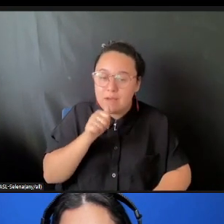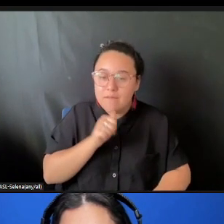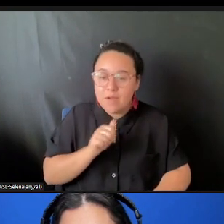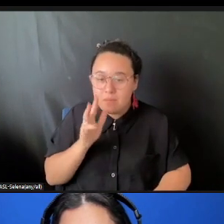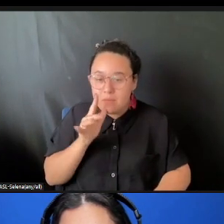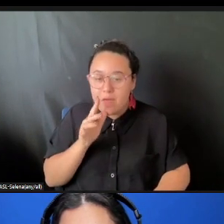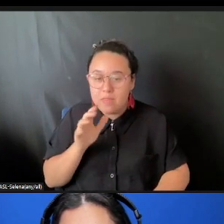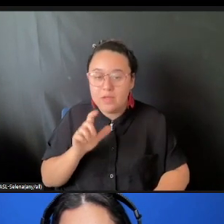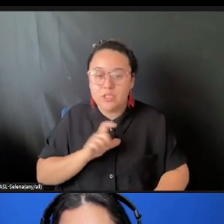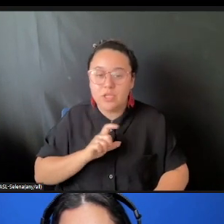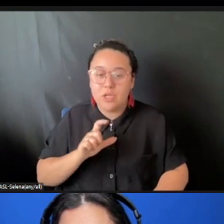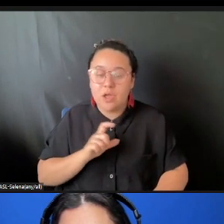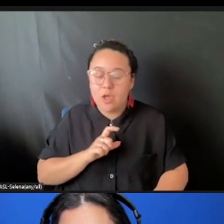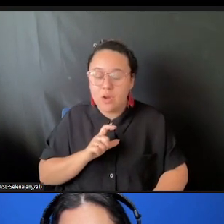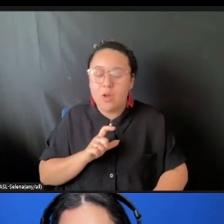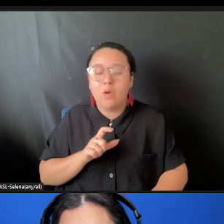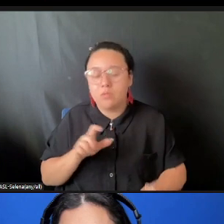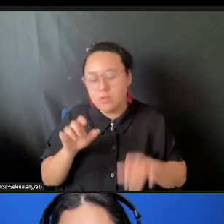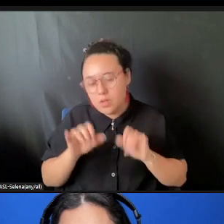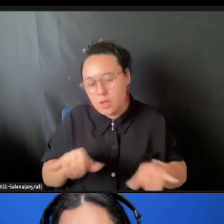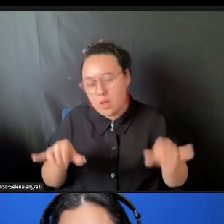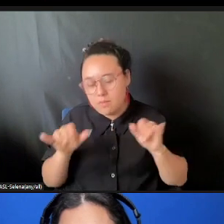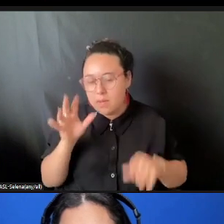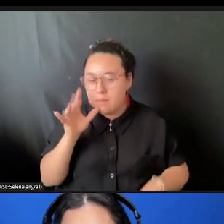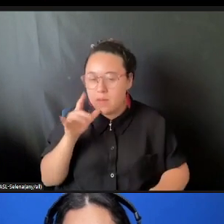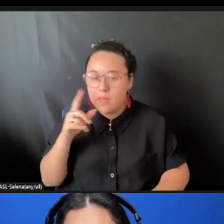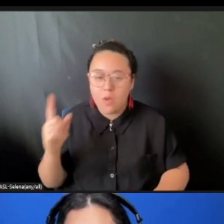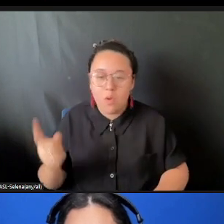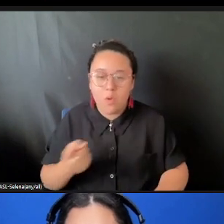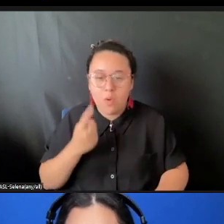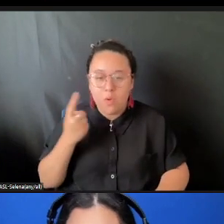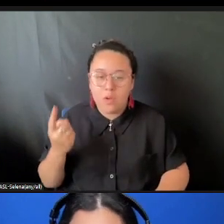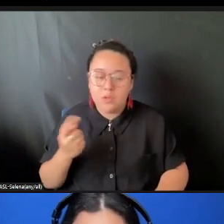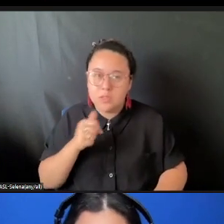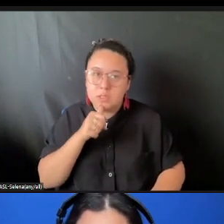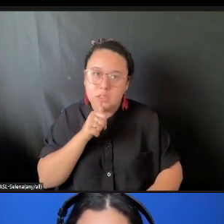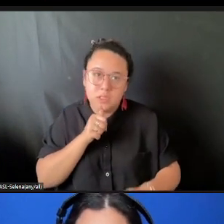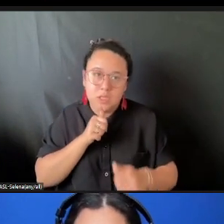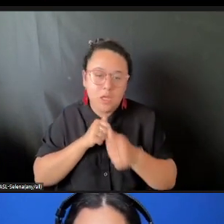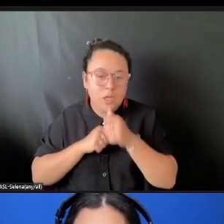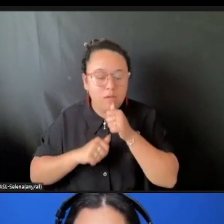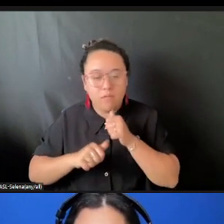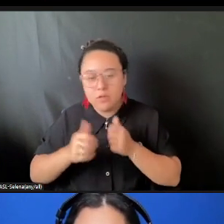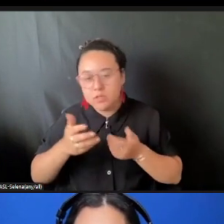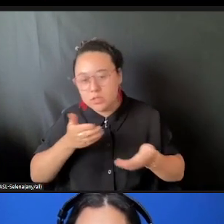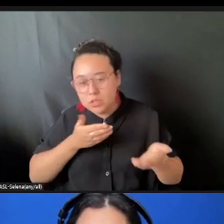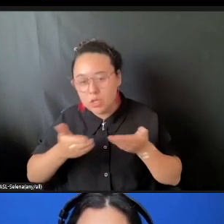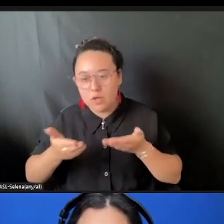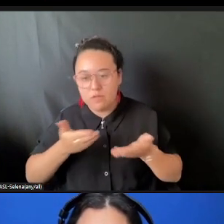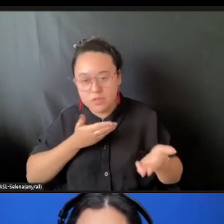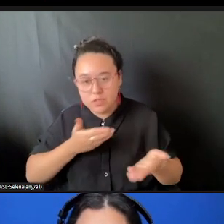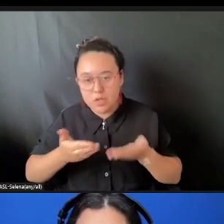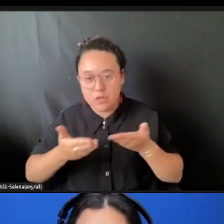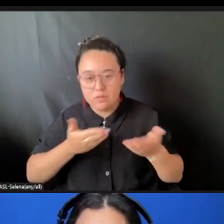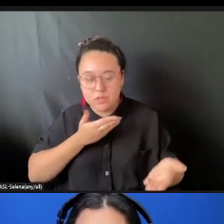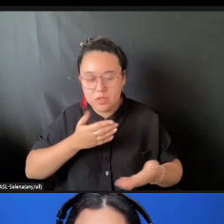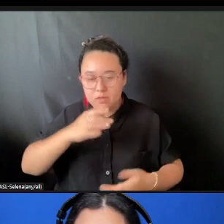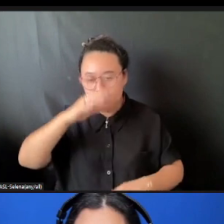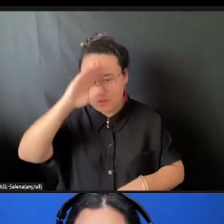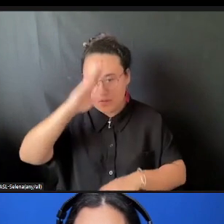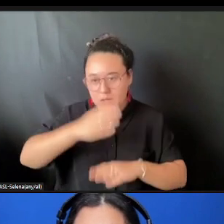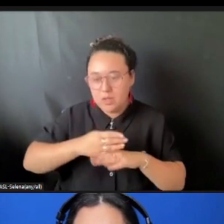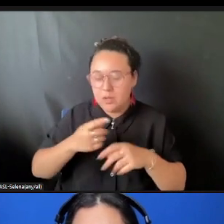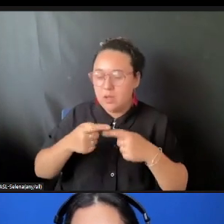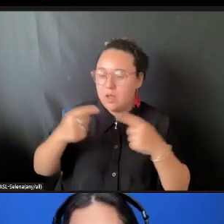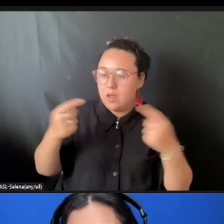performance media trope, where mothers, right, you know, are only ever like suffering or in service, and then this reversal where she's like, well,